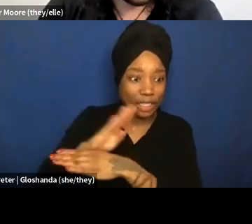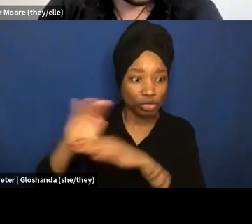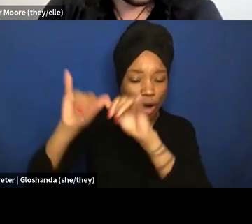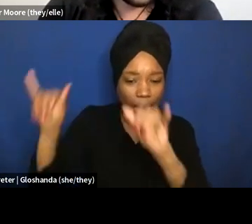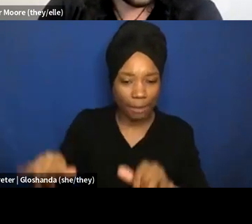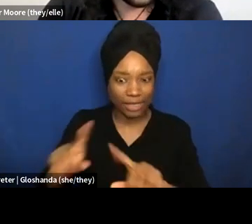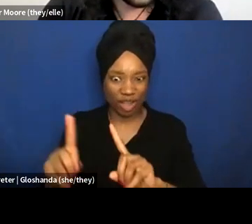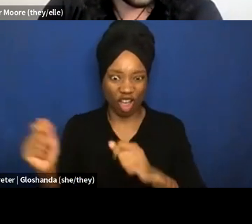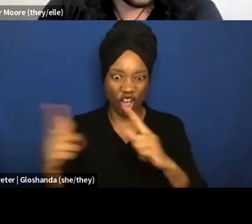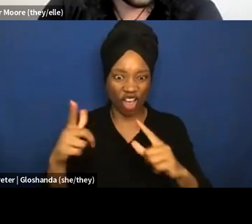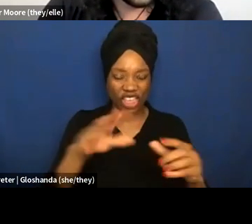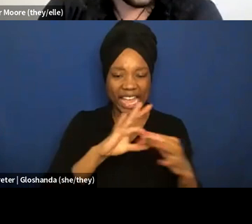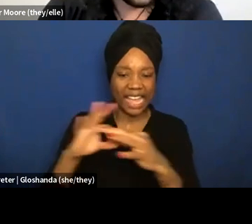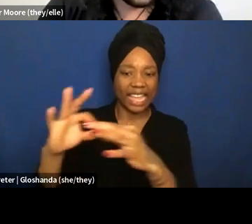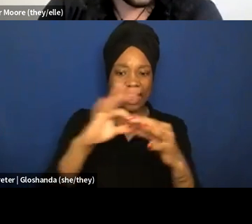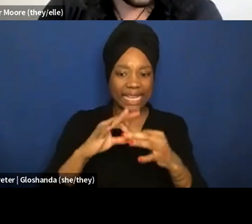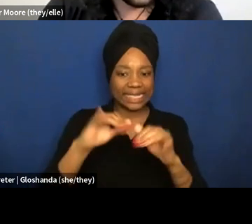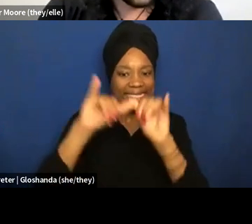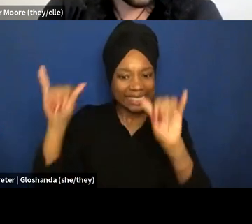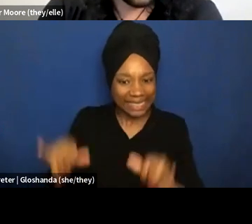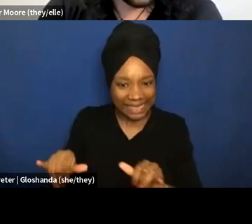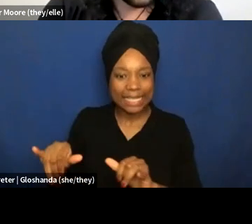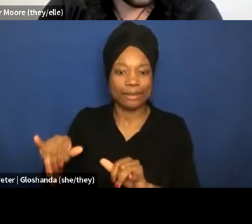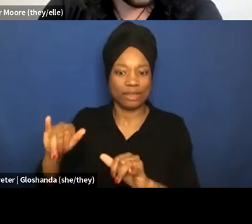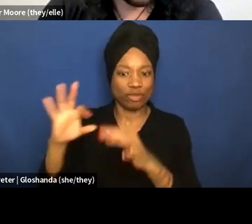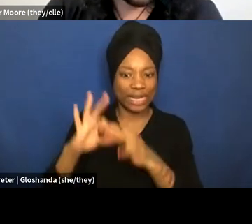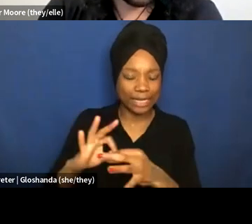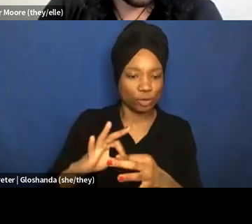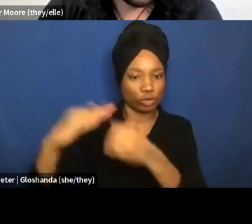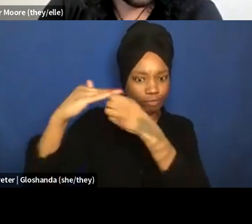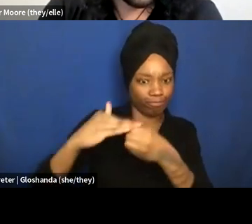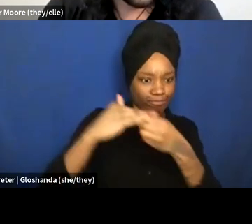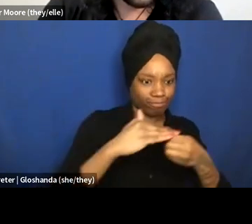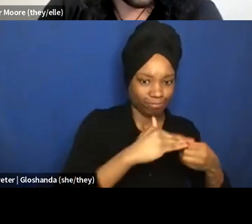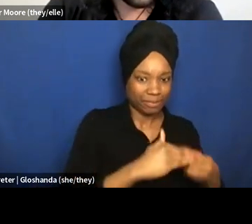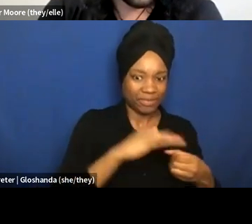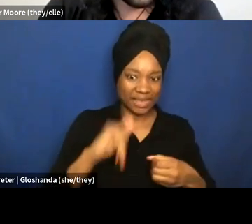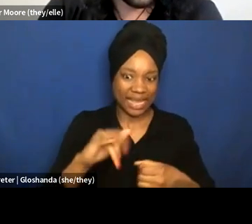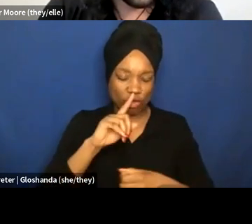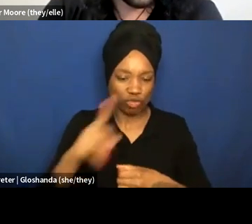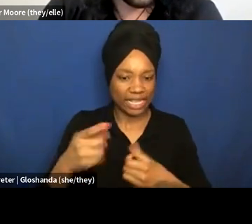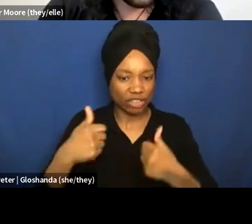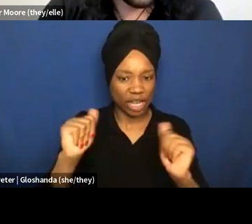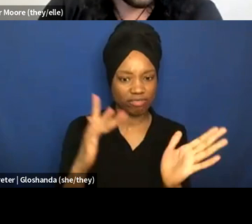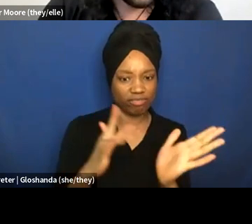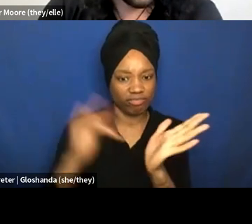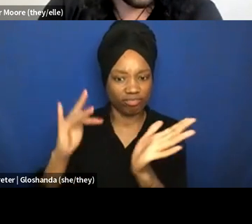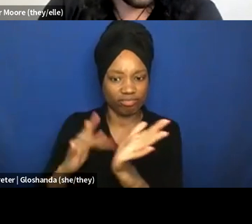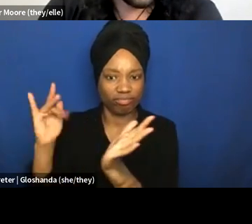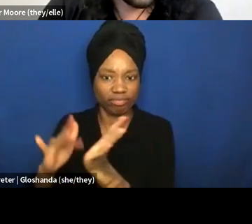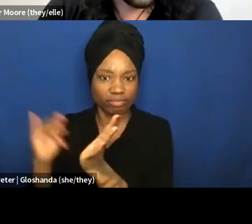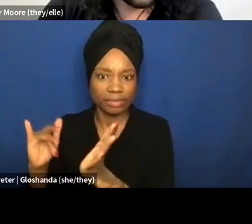the interconnected systems and institutions of oppression that seek to monopolize our focus,